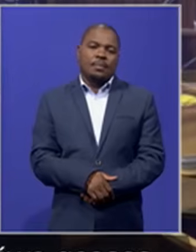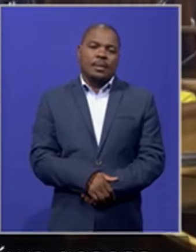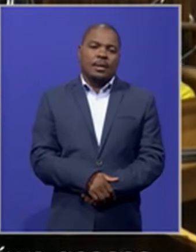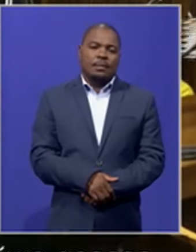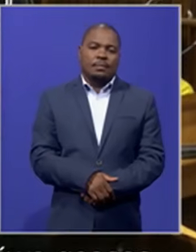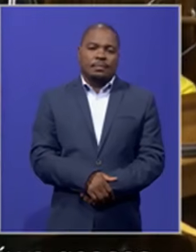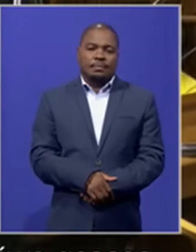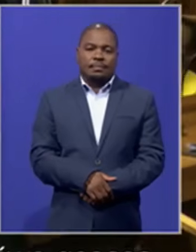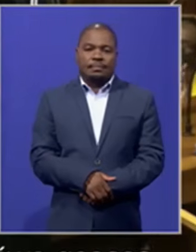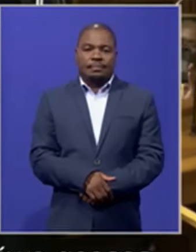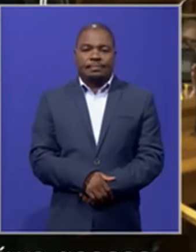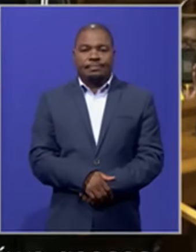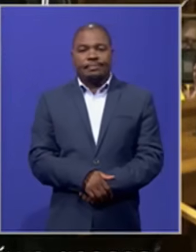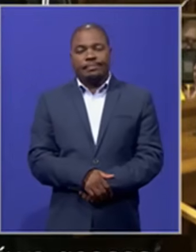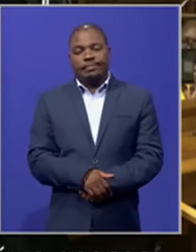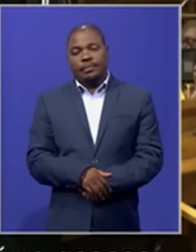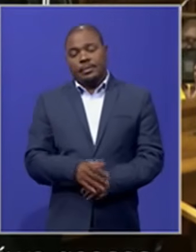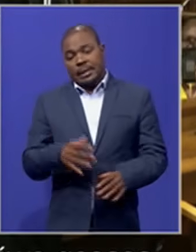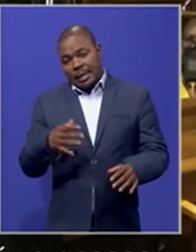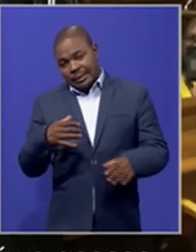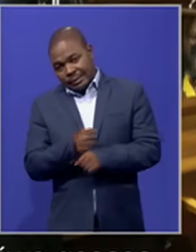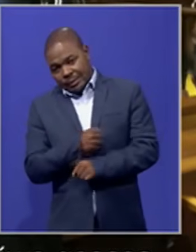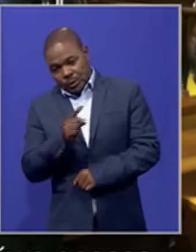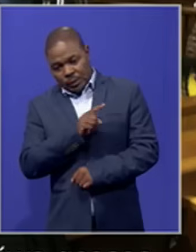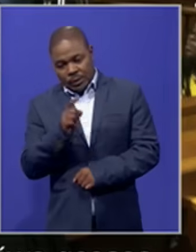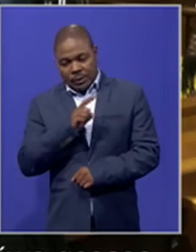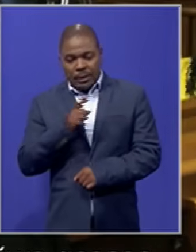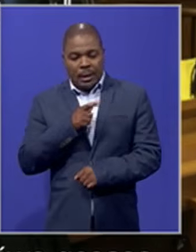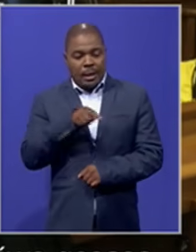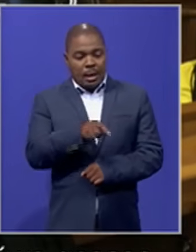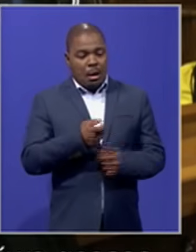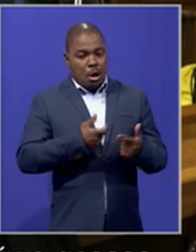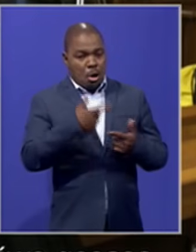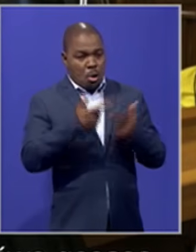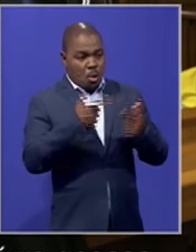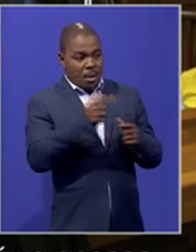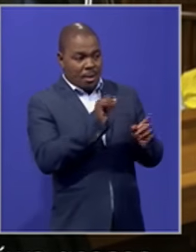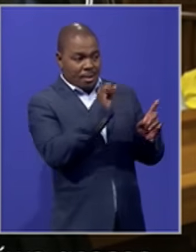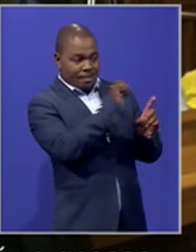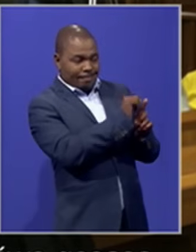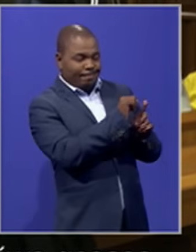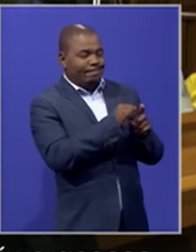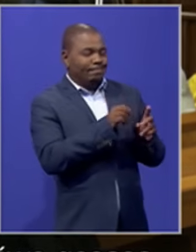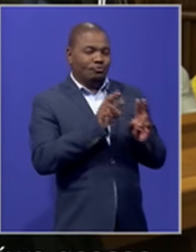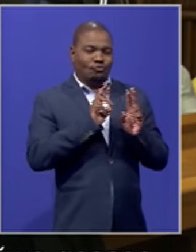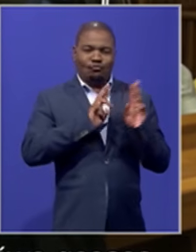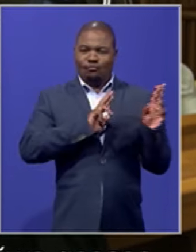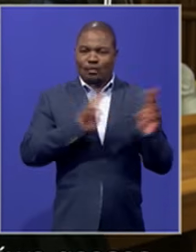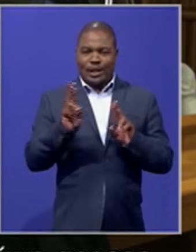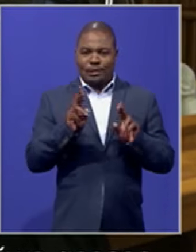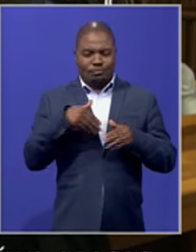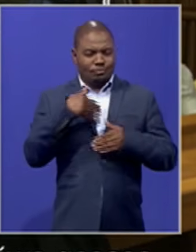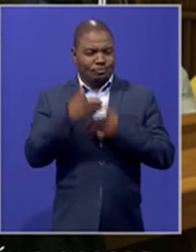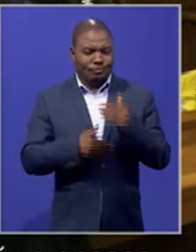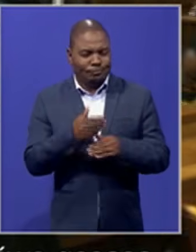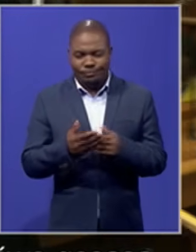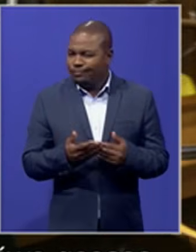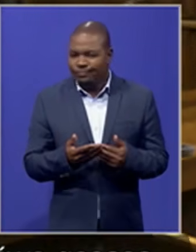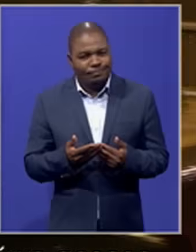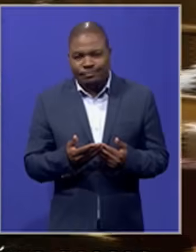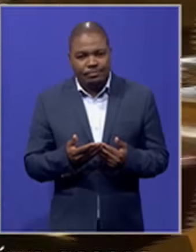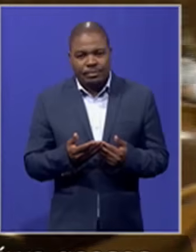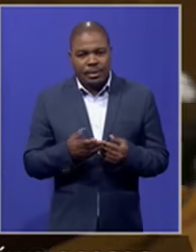It's unfortunate that the defense is not ready to proceed with leading